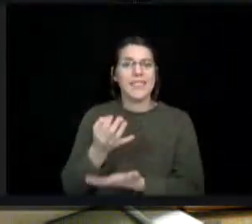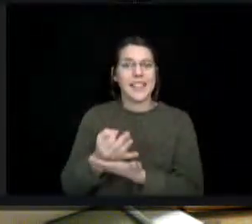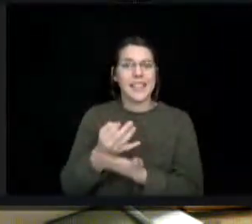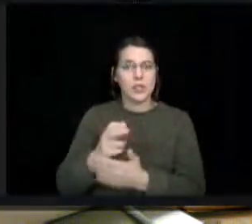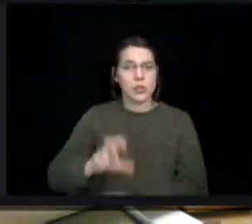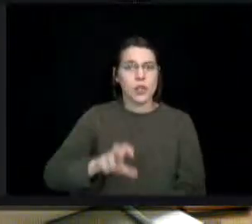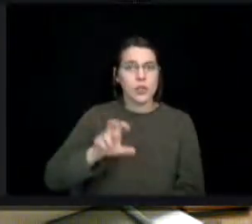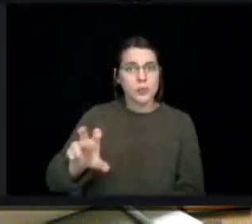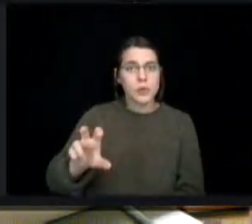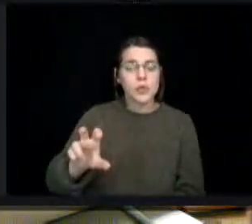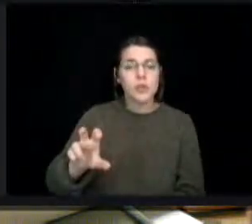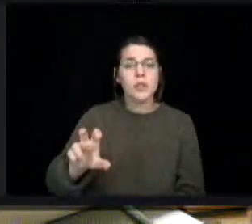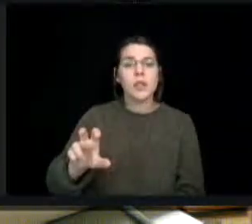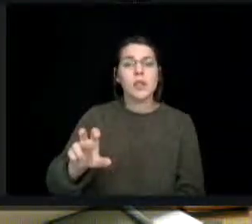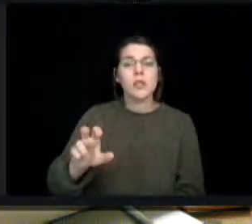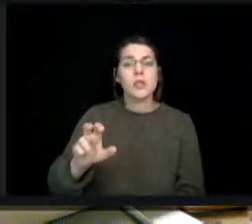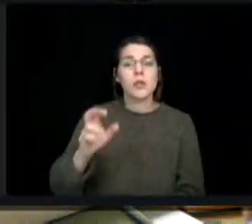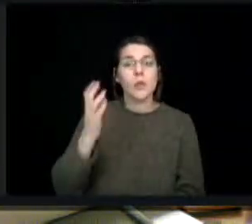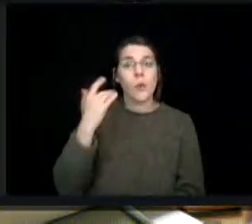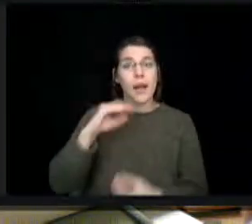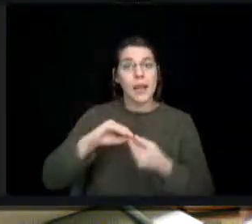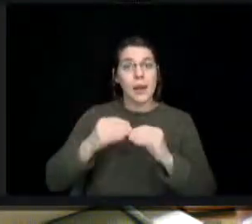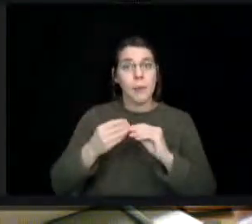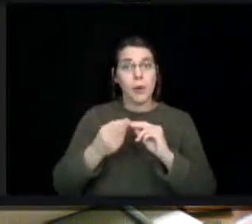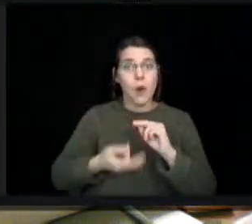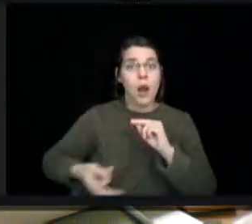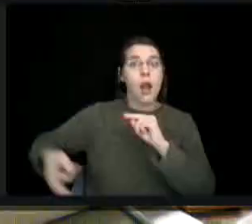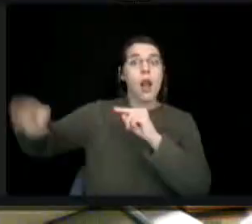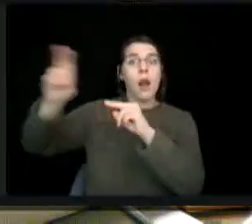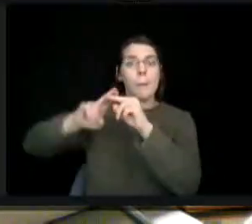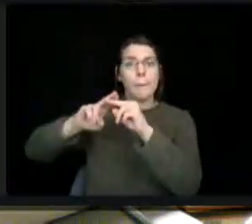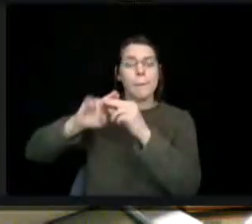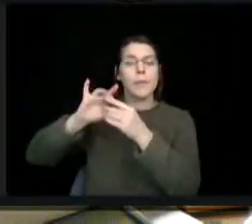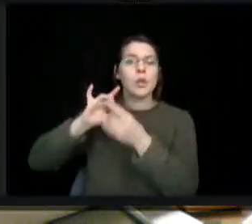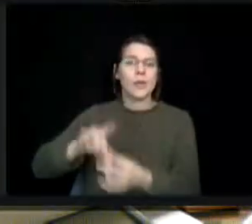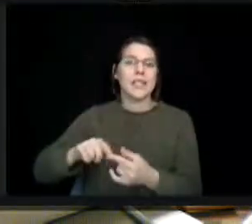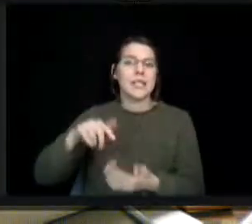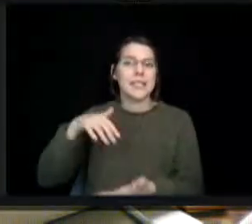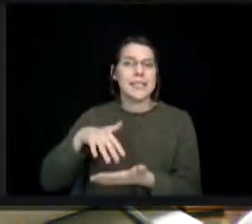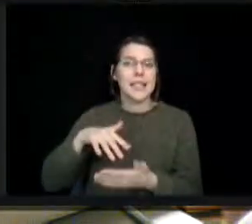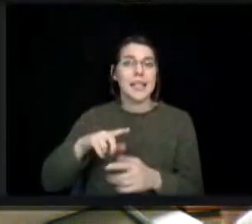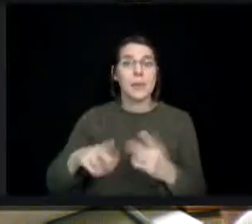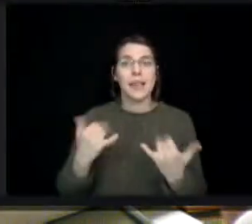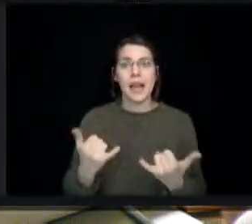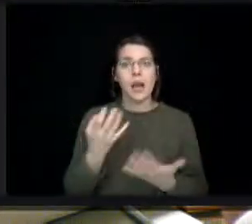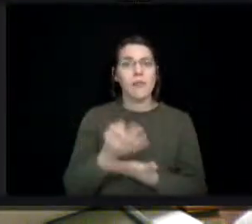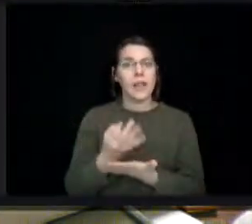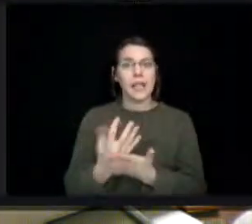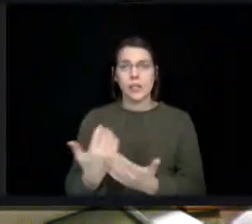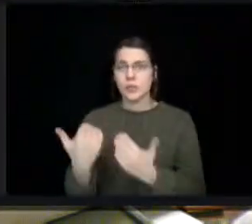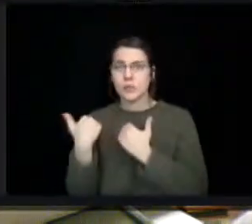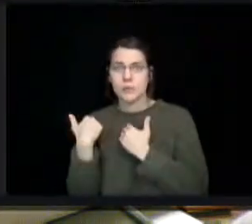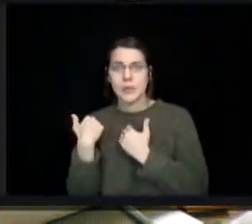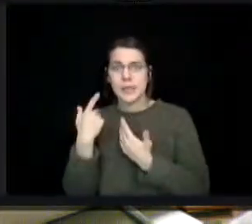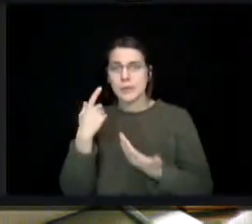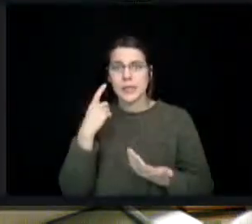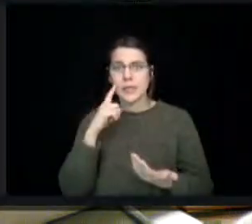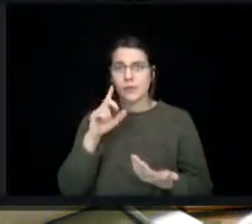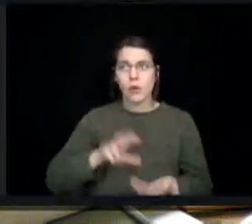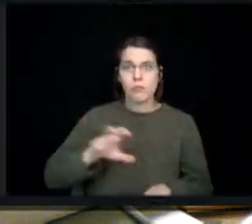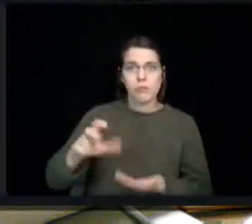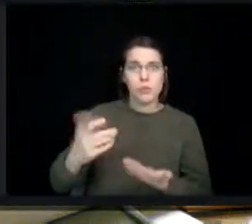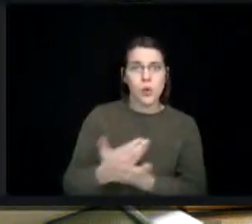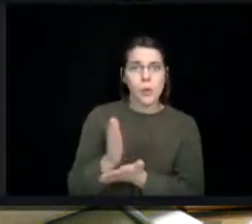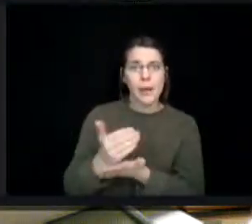was largely due to that Pittsburgh Regional Disparity Study. We no longer have financial obligations that we need to put new money into the budget